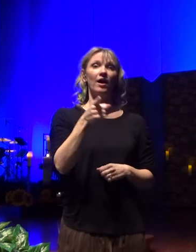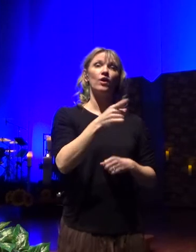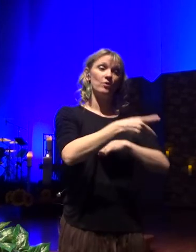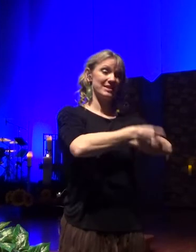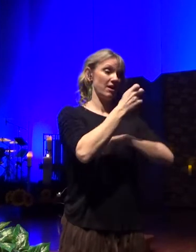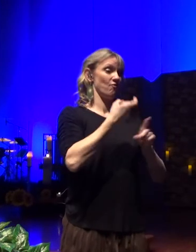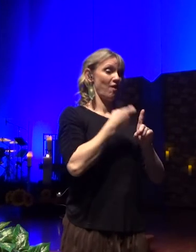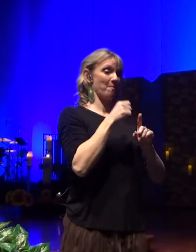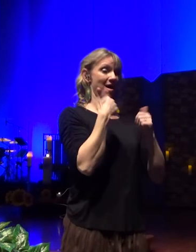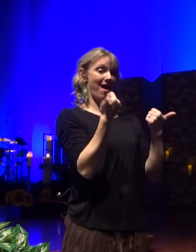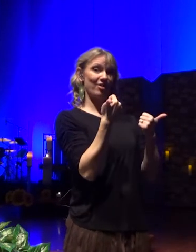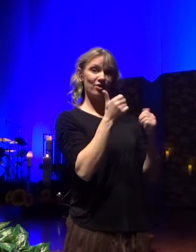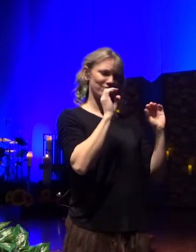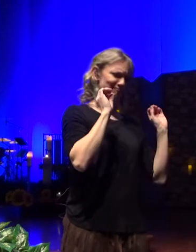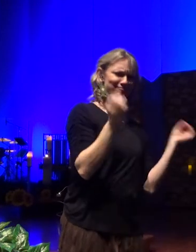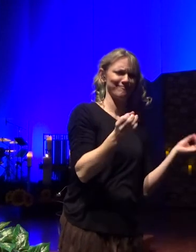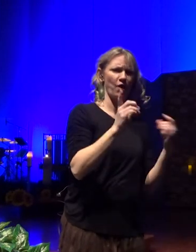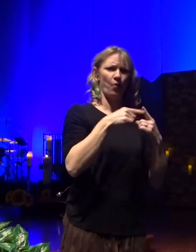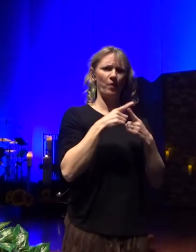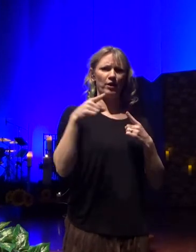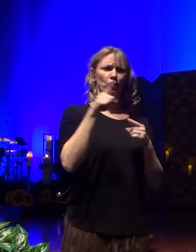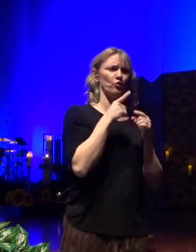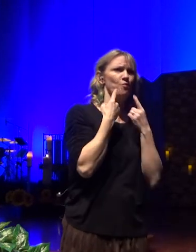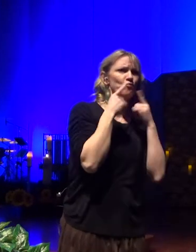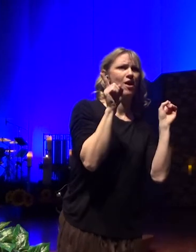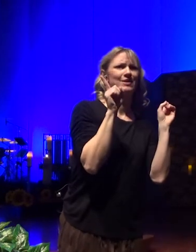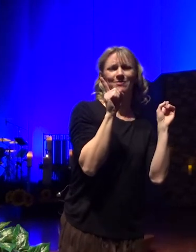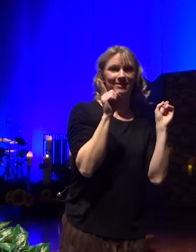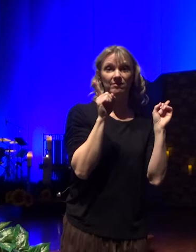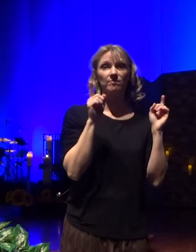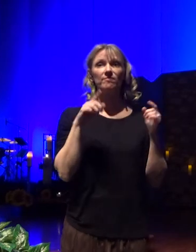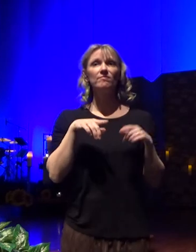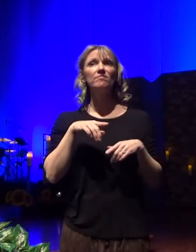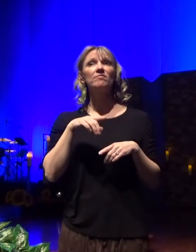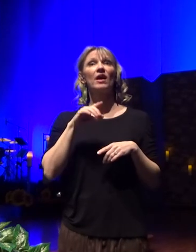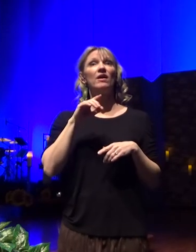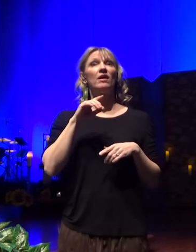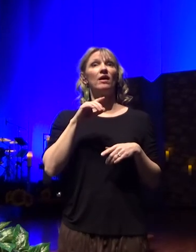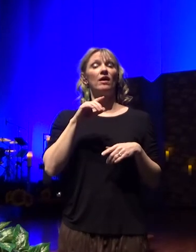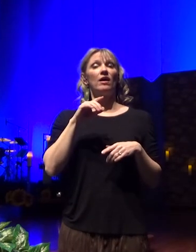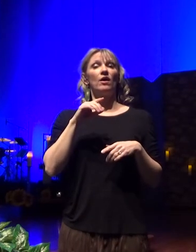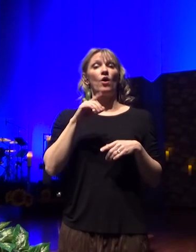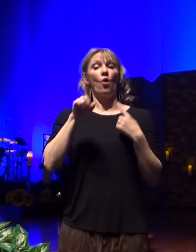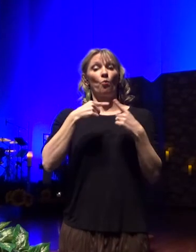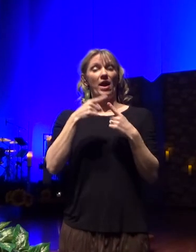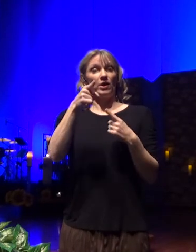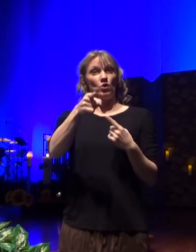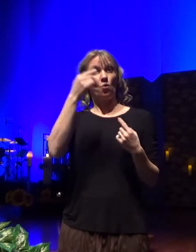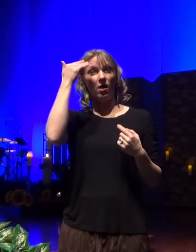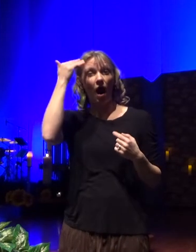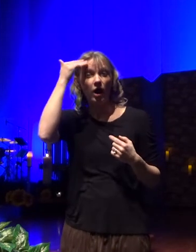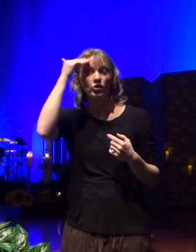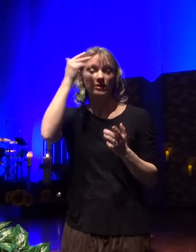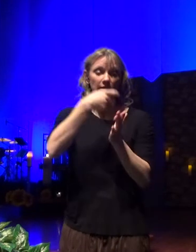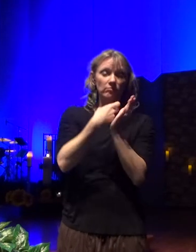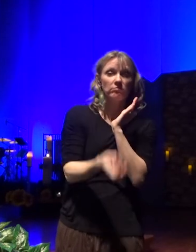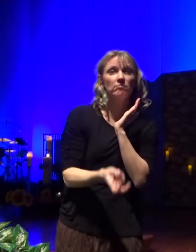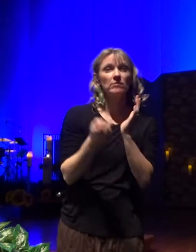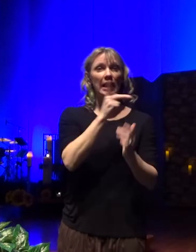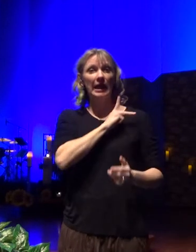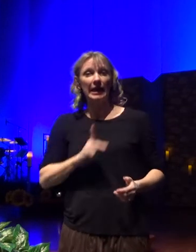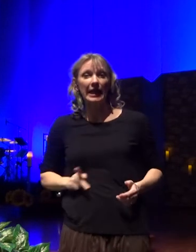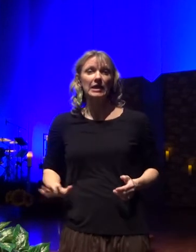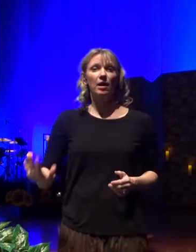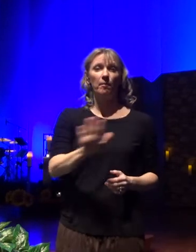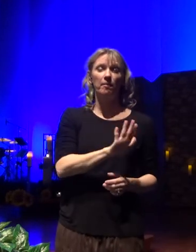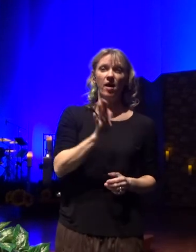You steal from no one by being prosperous. You hinder no person's evolution when you consciously enter